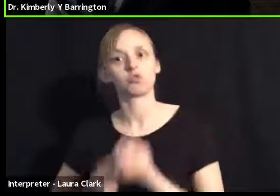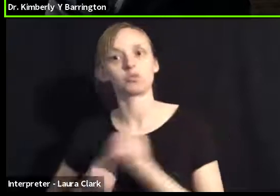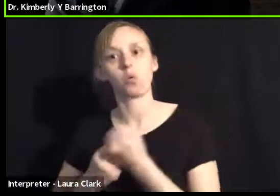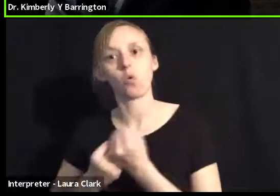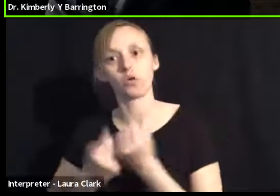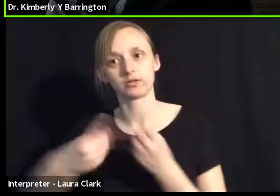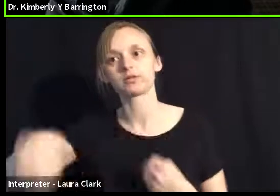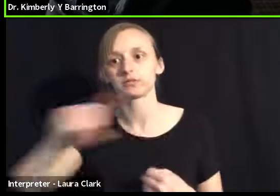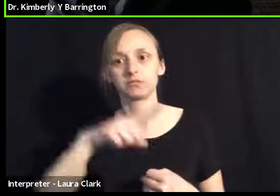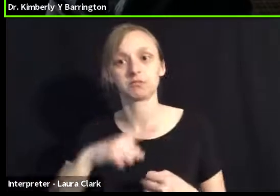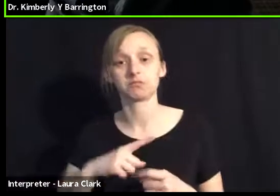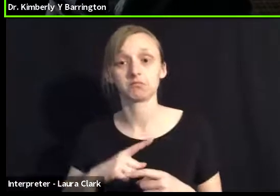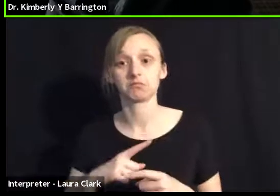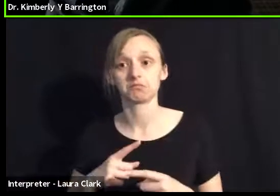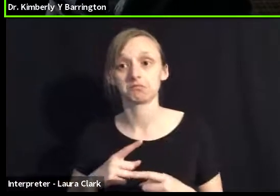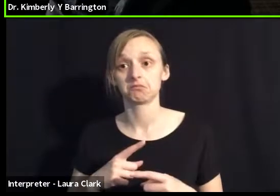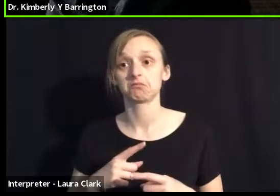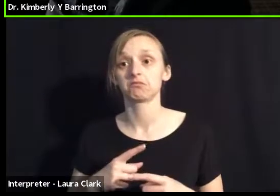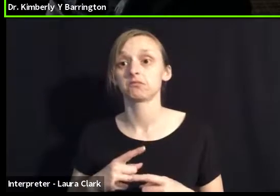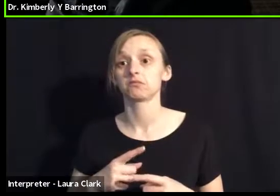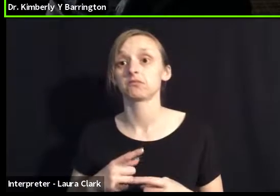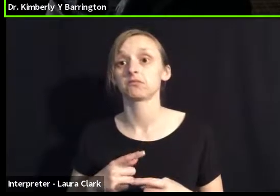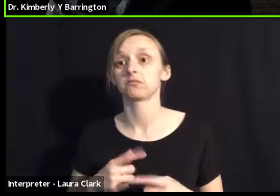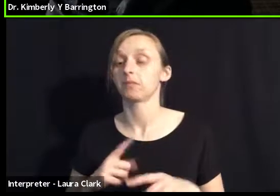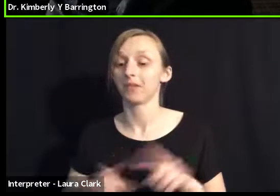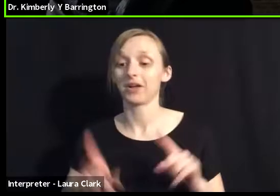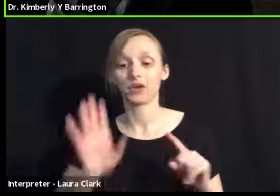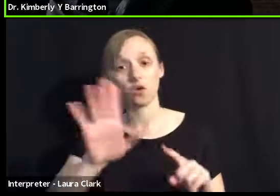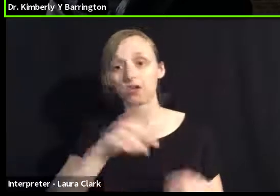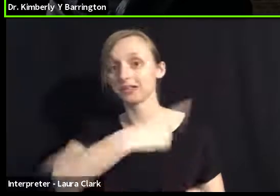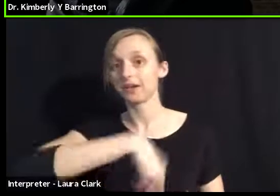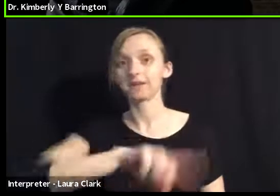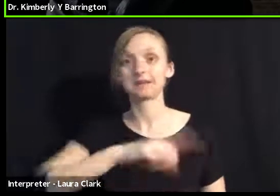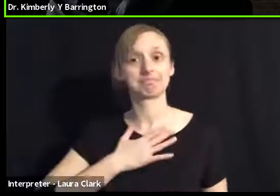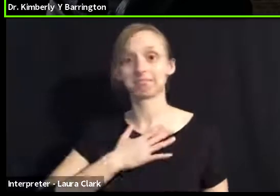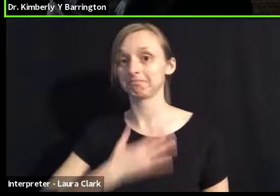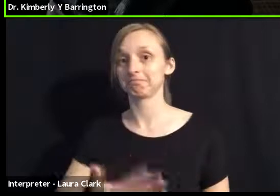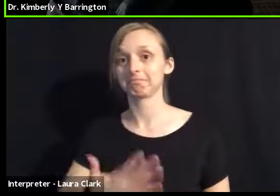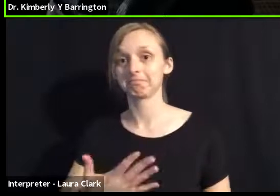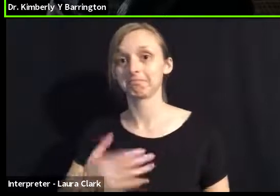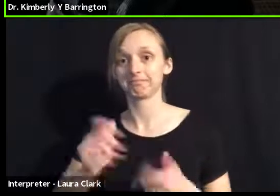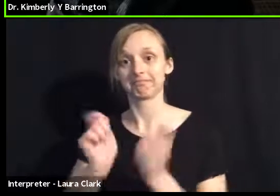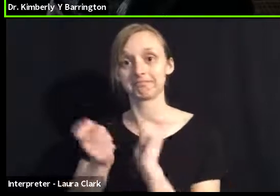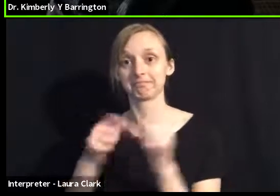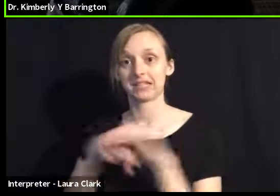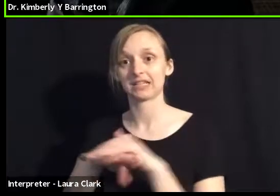things are accessible. How exciting though for you.